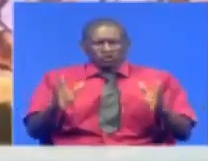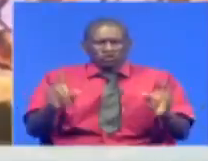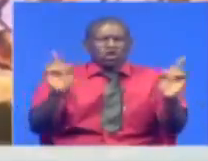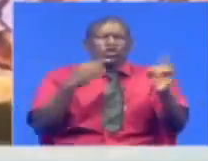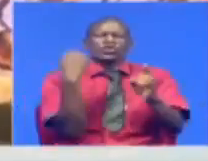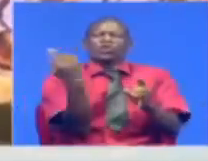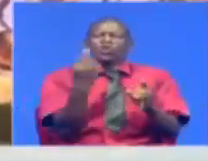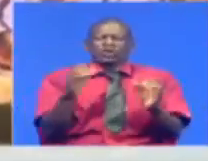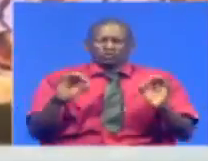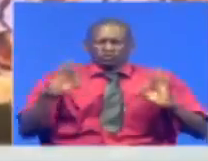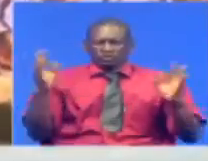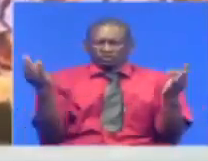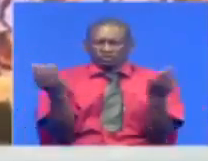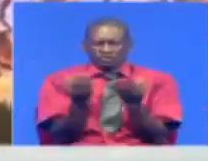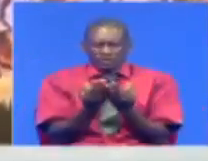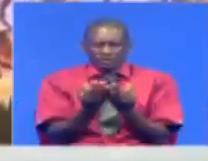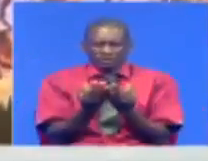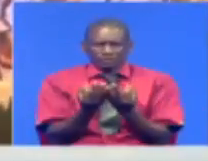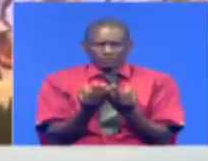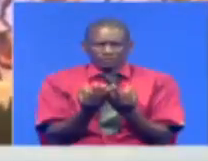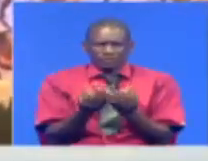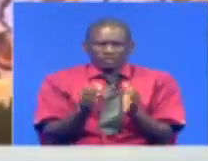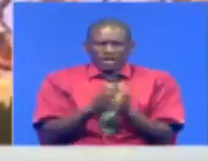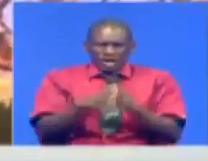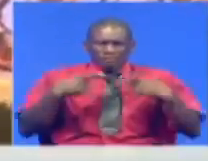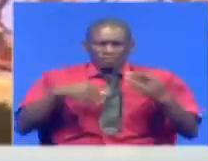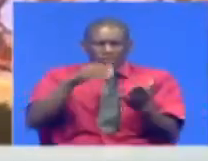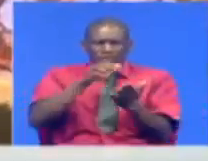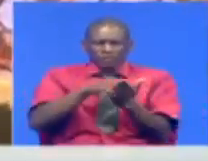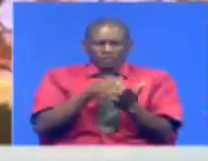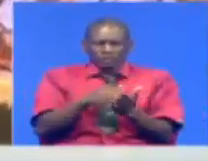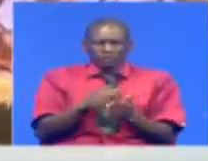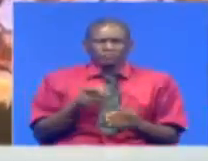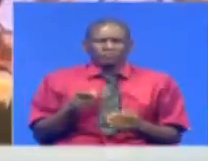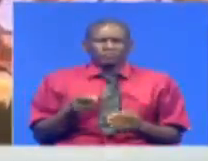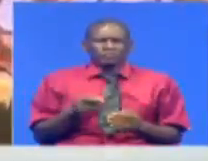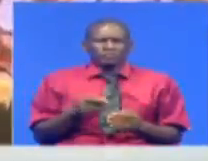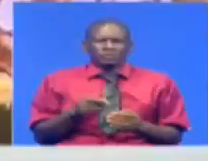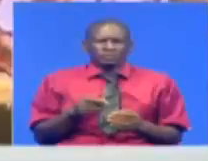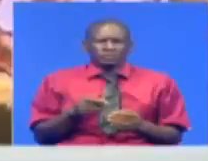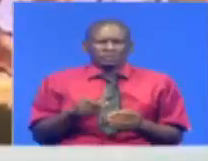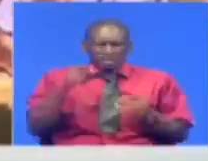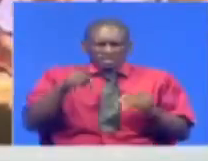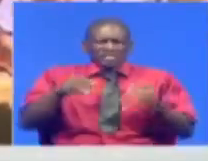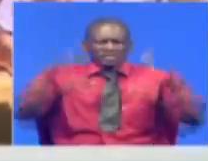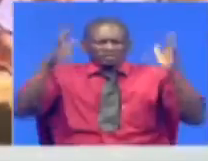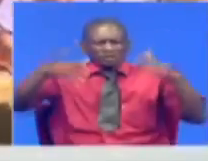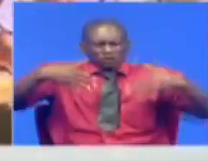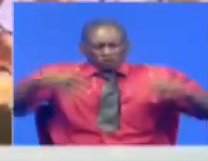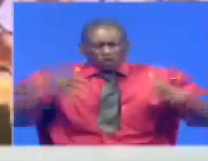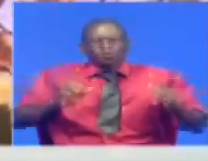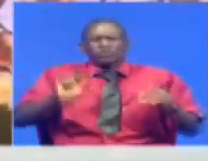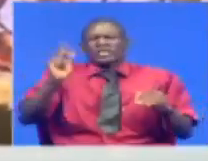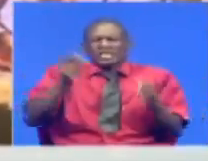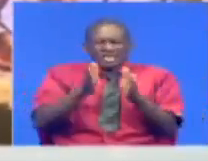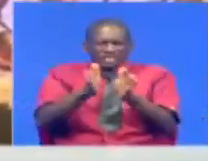jamii na watu wa Machakos, bali pia Kenya nzima.